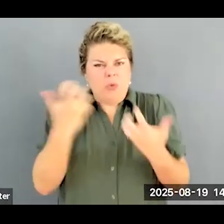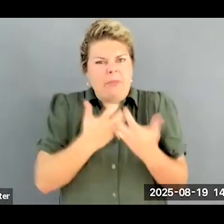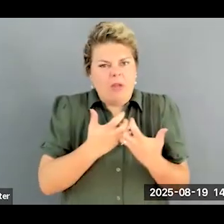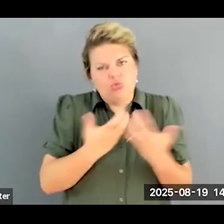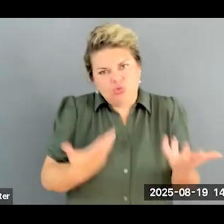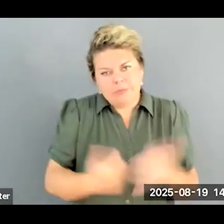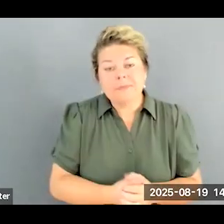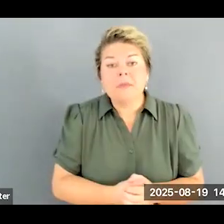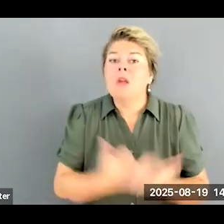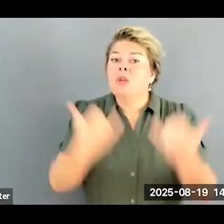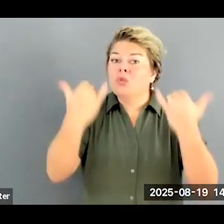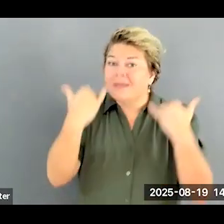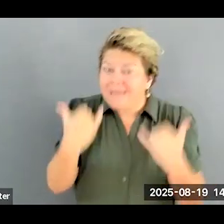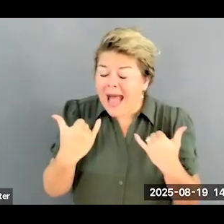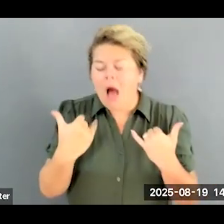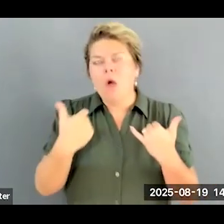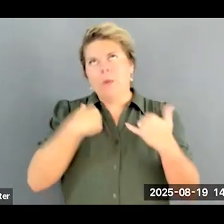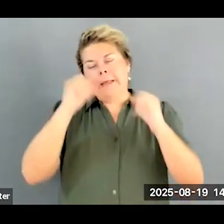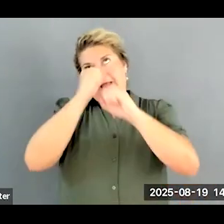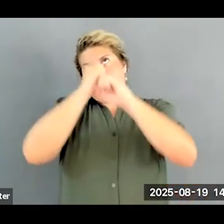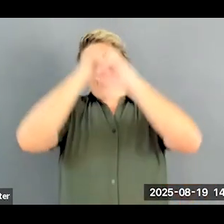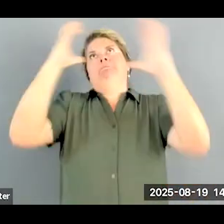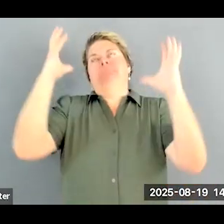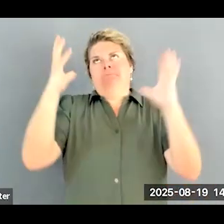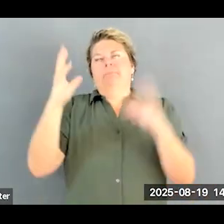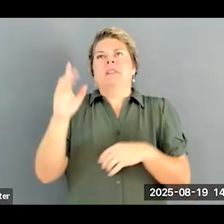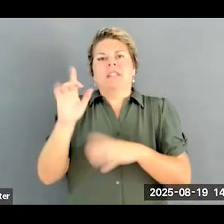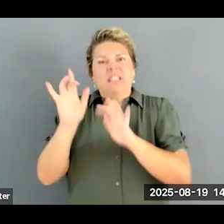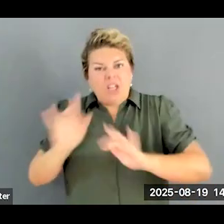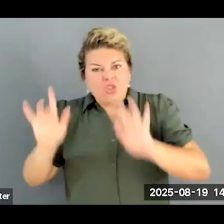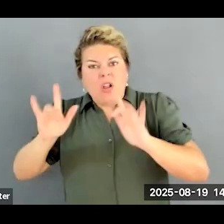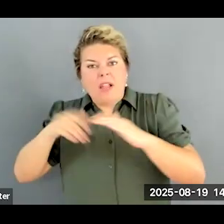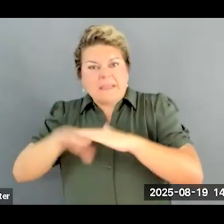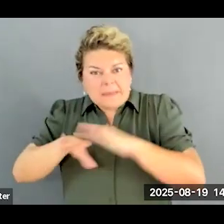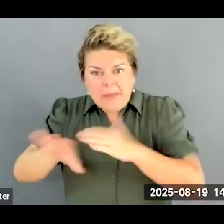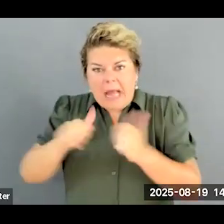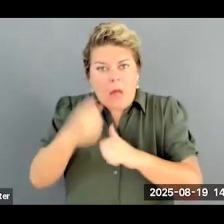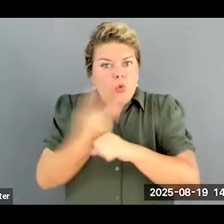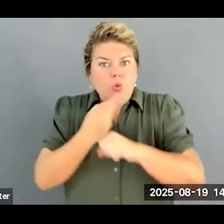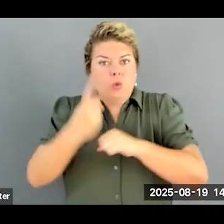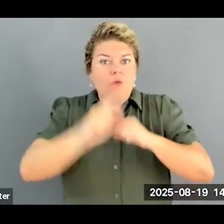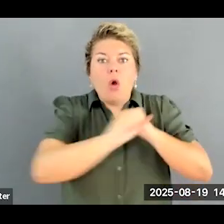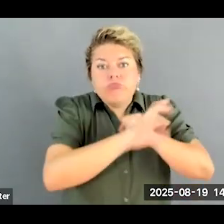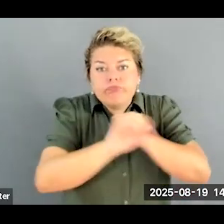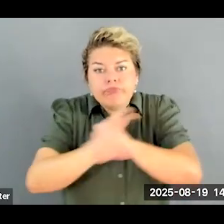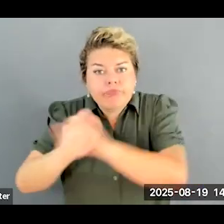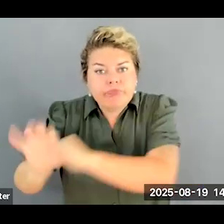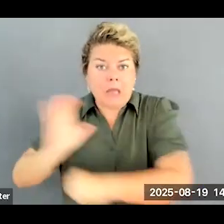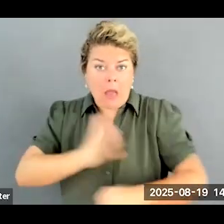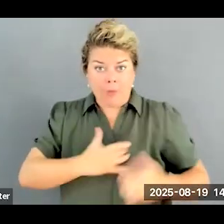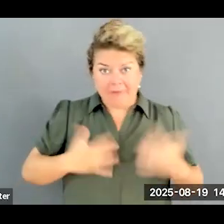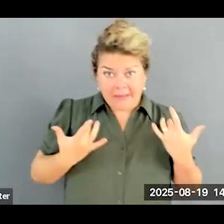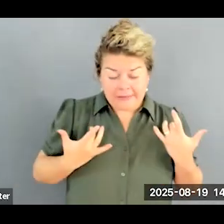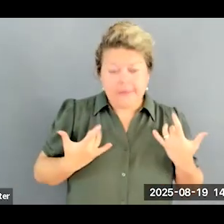Now that we have a little bit of basis of some of our digital accessibility and how we can use that in marketing, we want to talk about applying